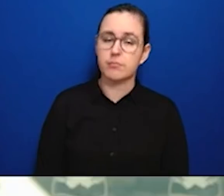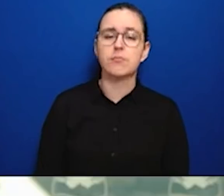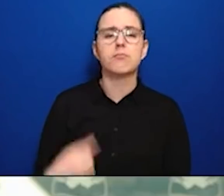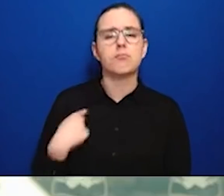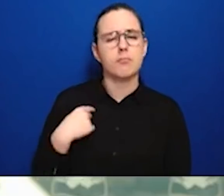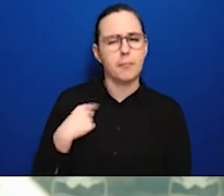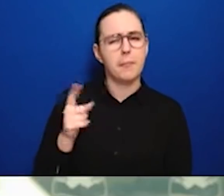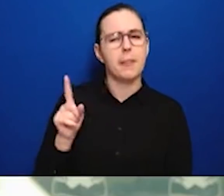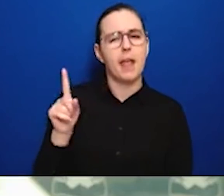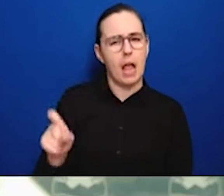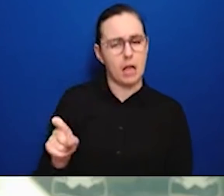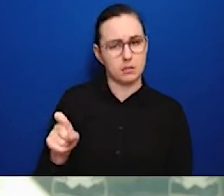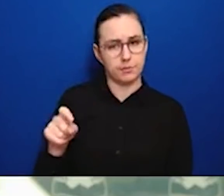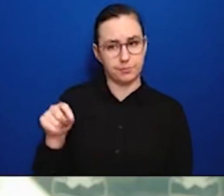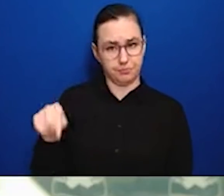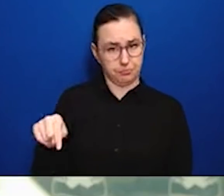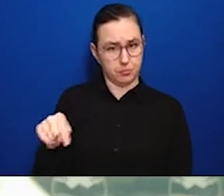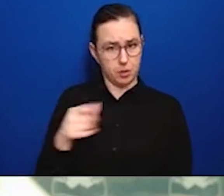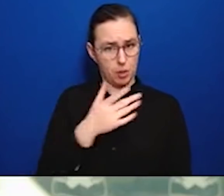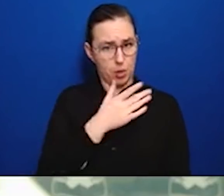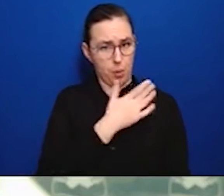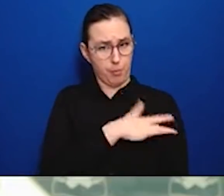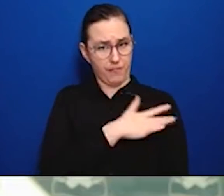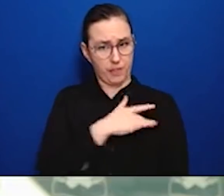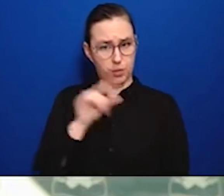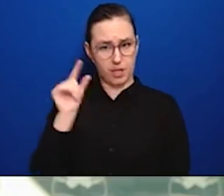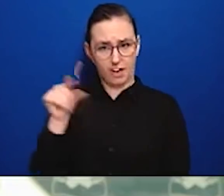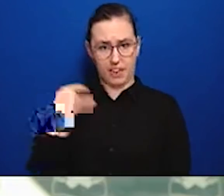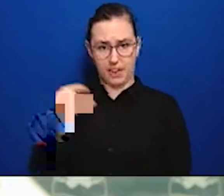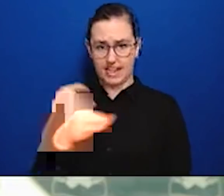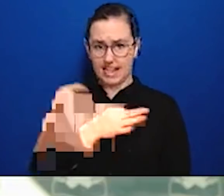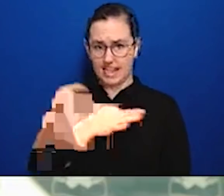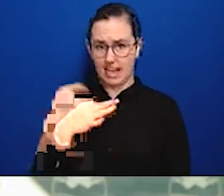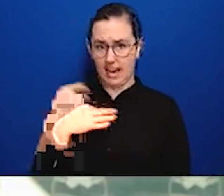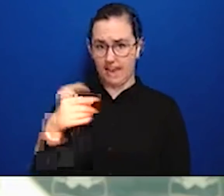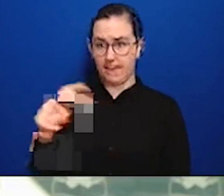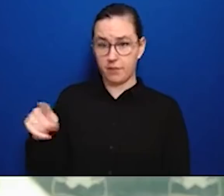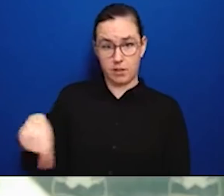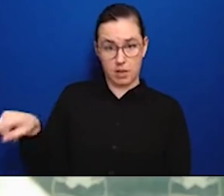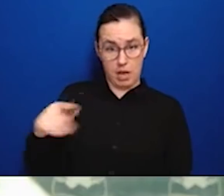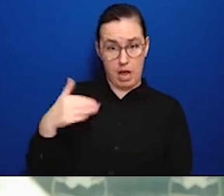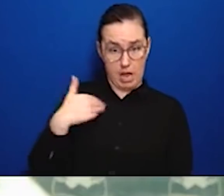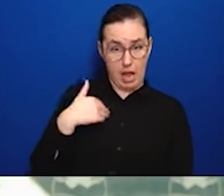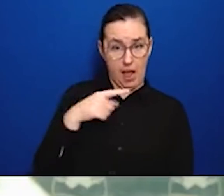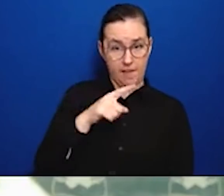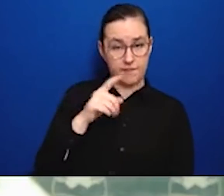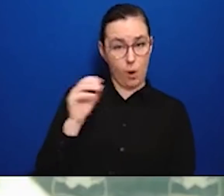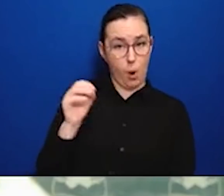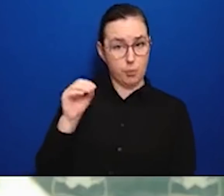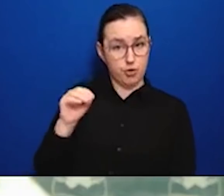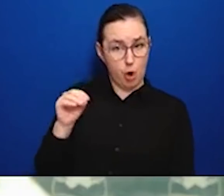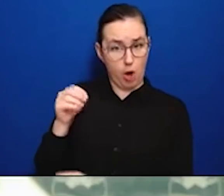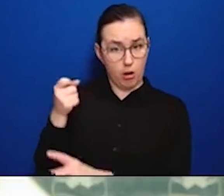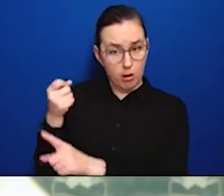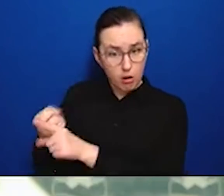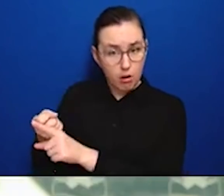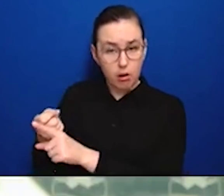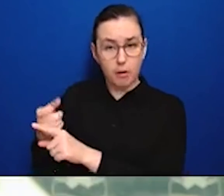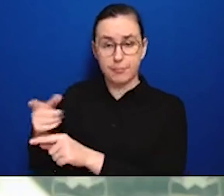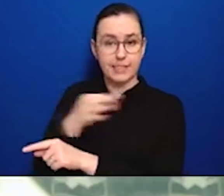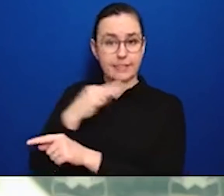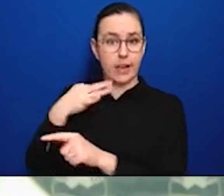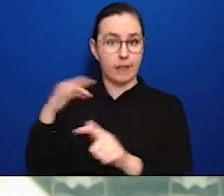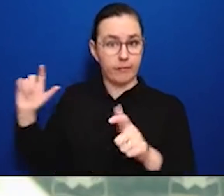levels in the provincial government. Are programs being impacted by the